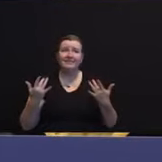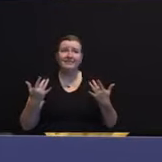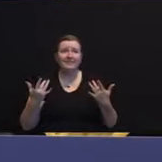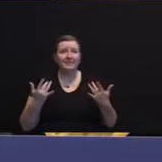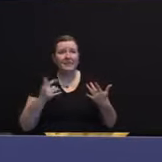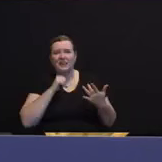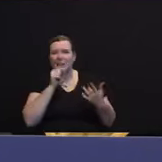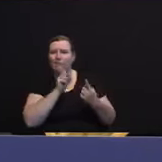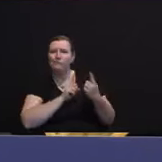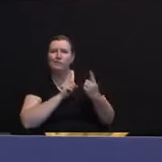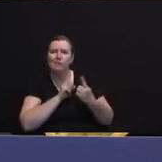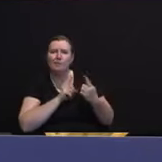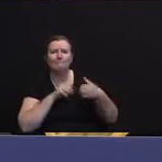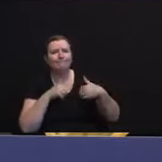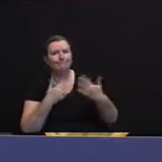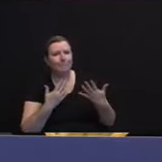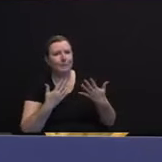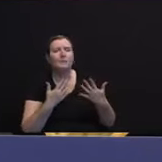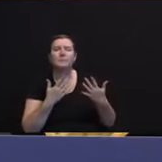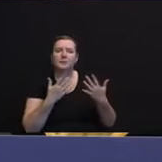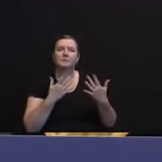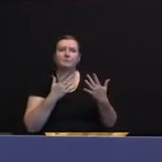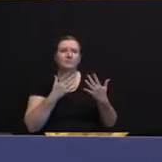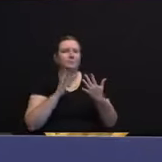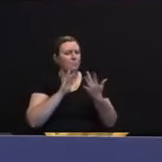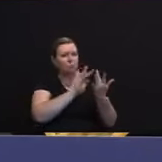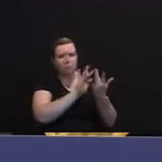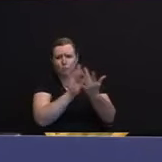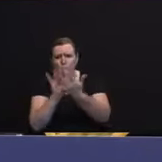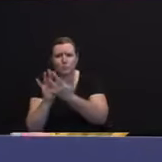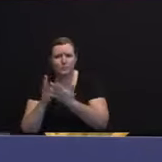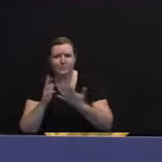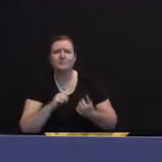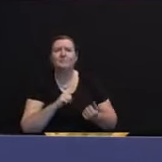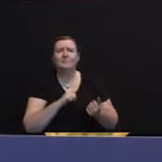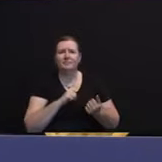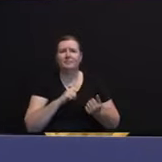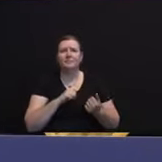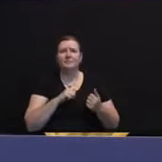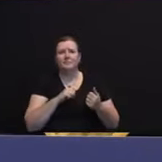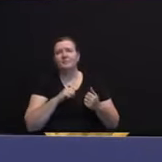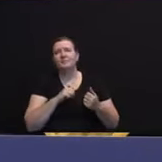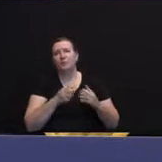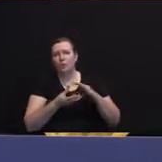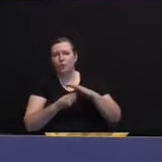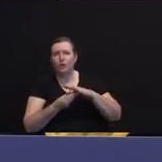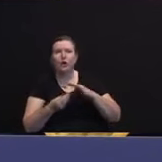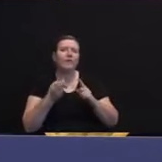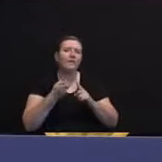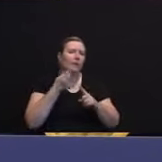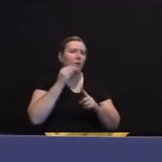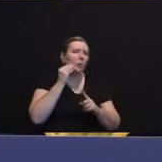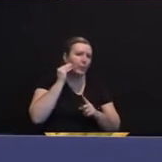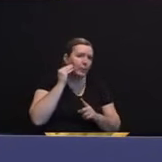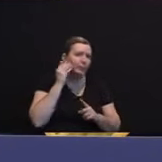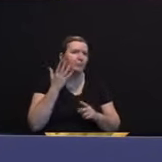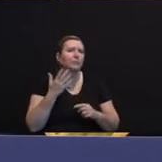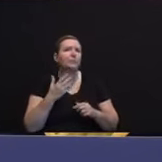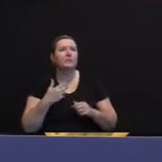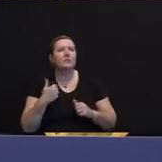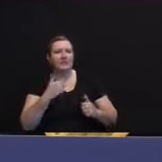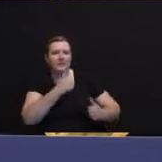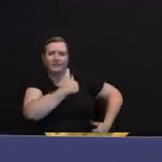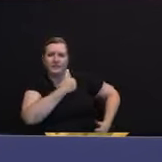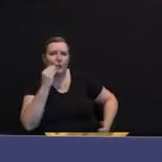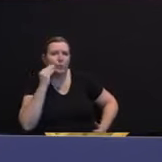moving. I taped my section of it over in Homedale at the Vietnam Veterans Memorial, which is an incredibly moving